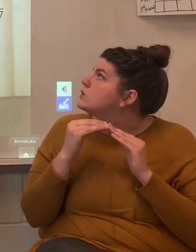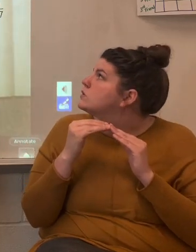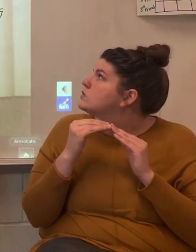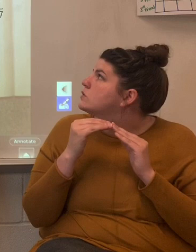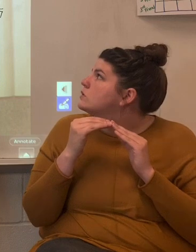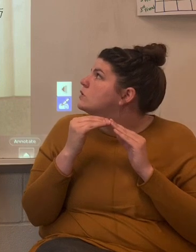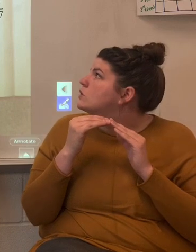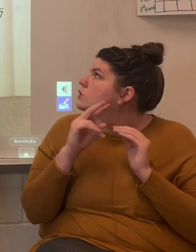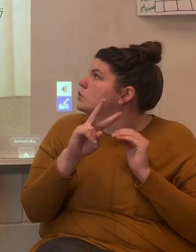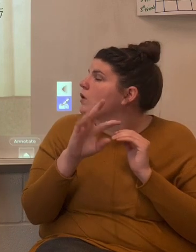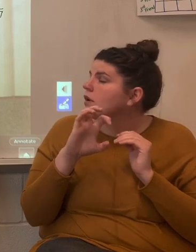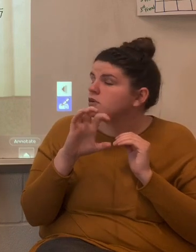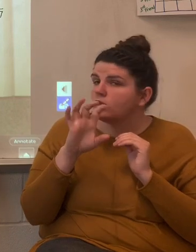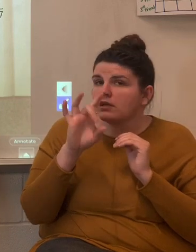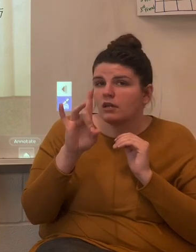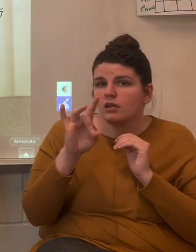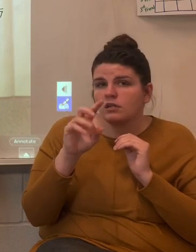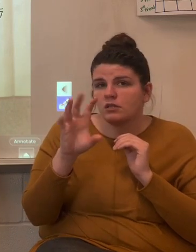is